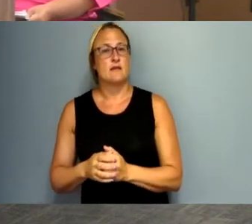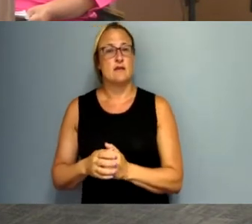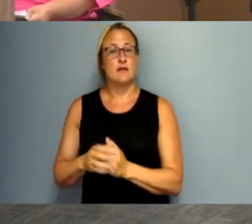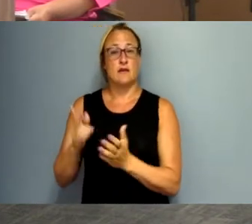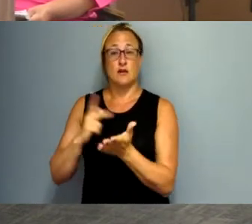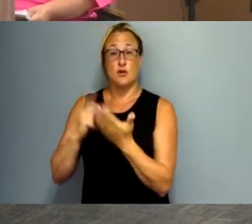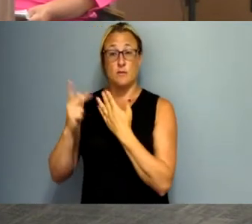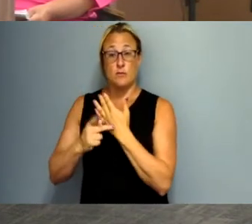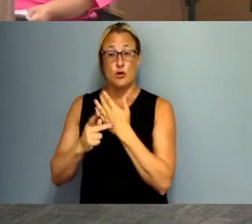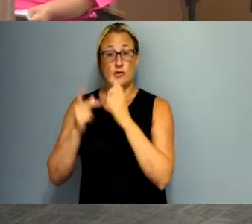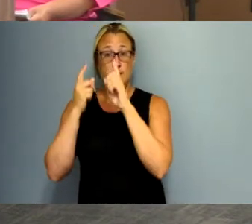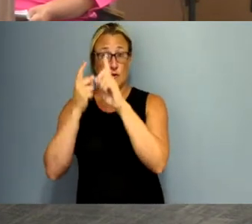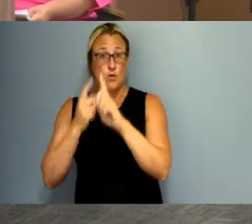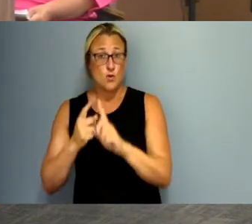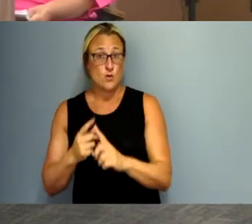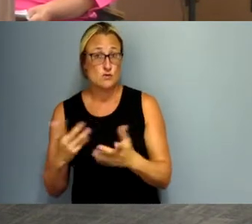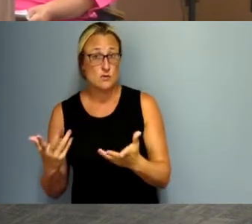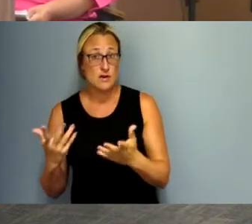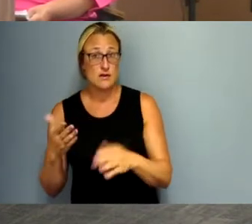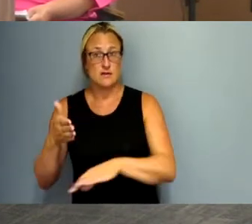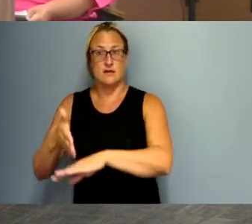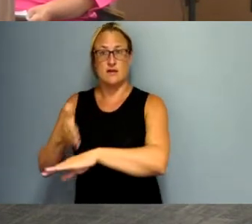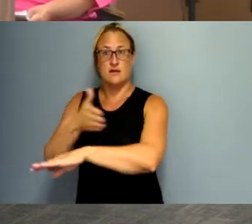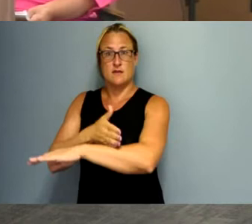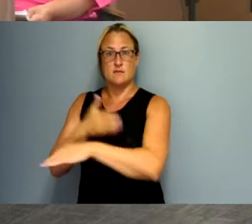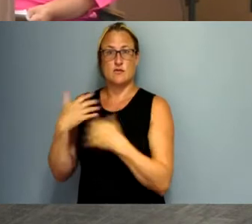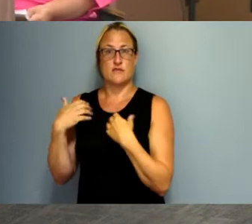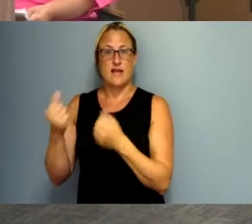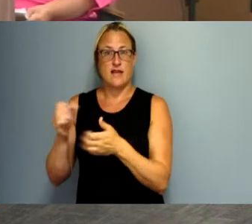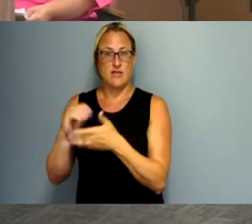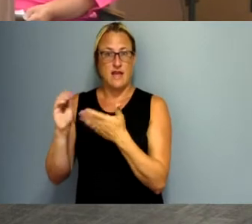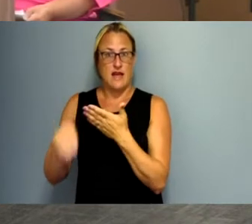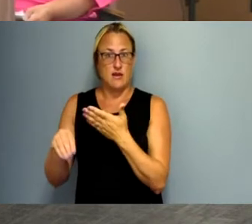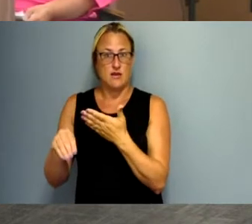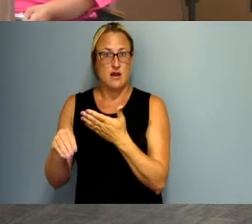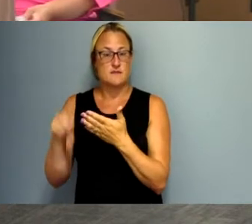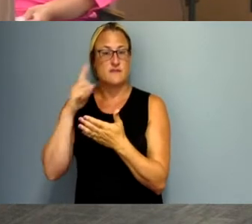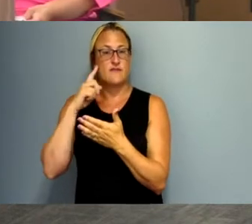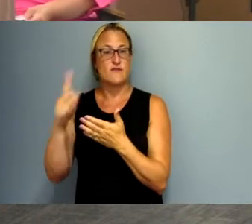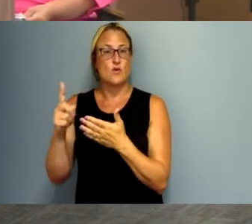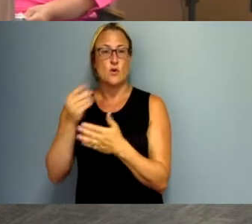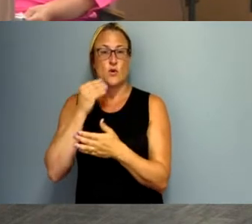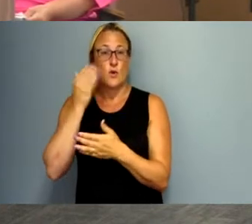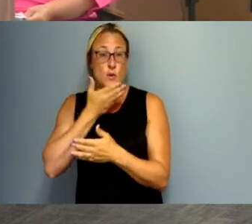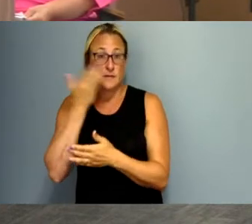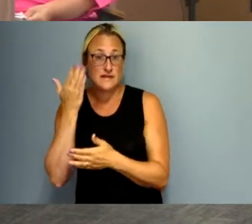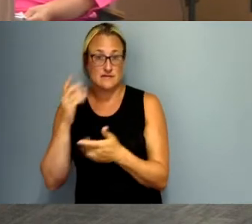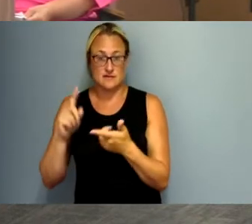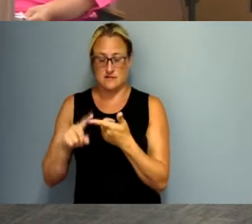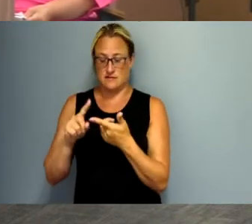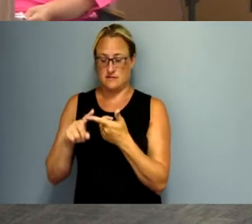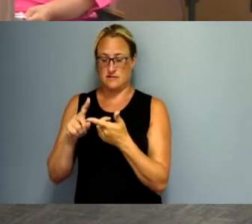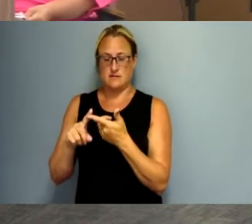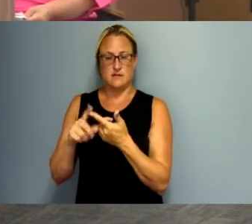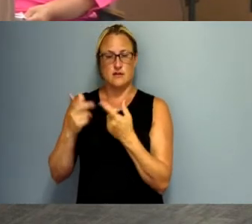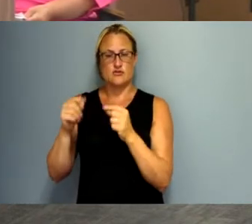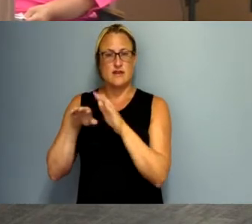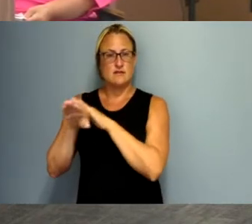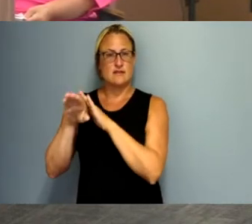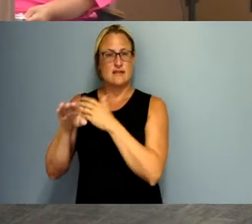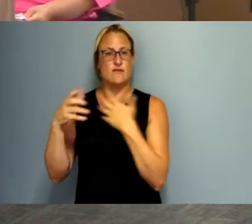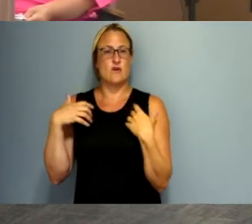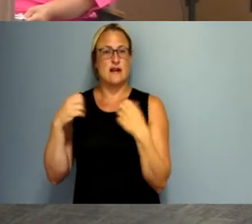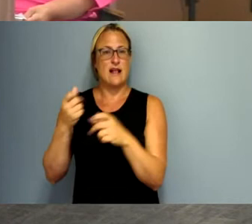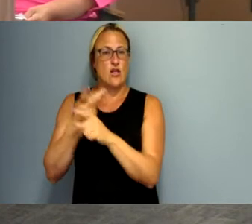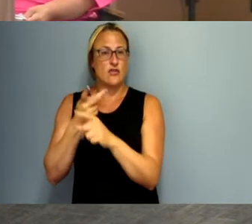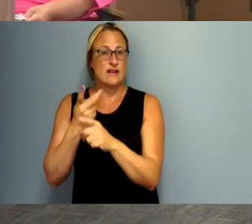The program's primary goals are to improve the health outcomes for those experiencing unsheltered homelessness, to remove barriers to healthcare services, and to support